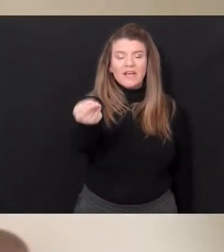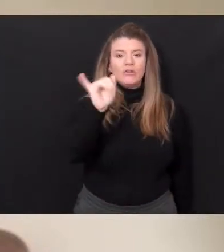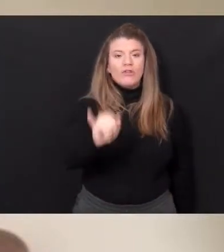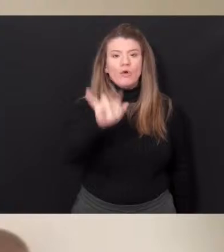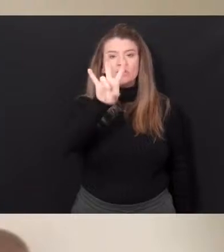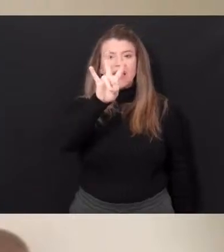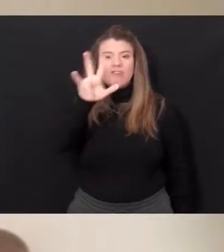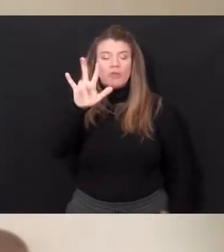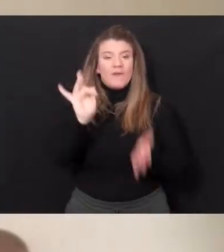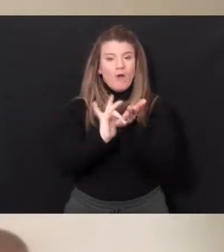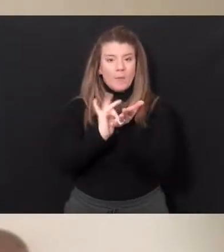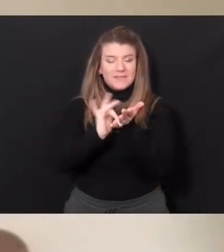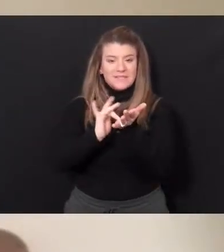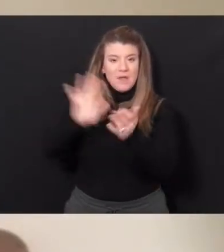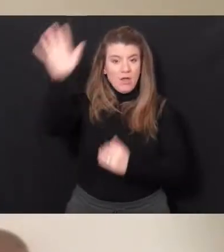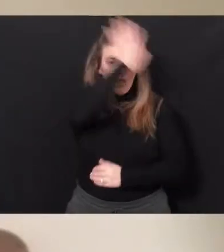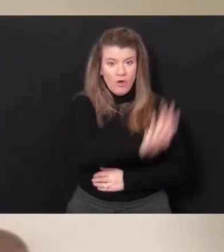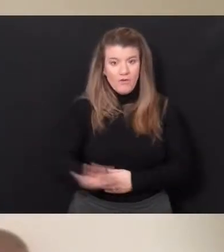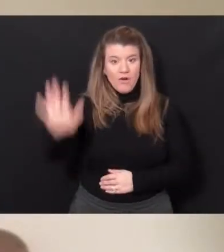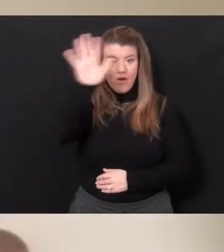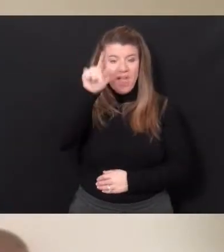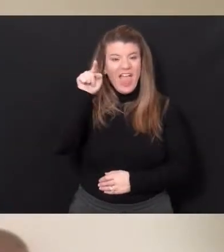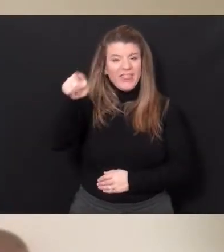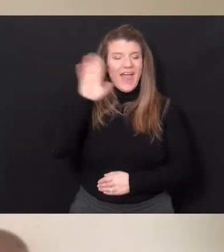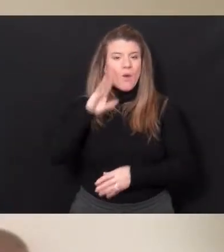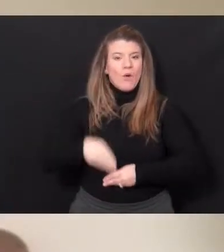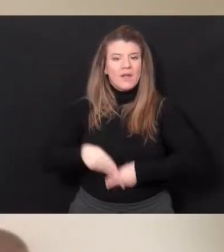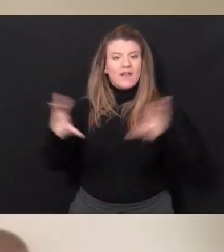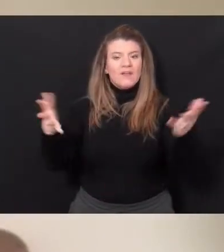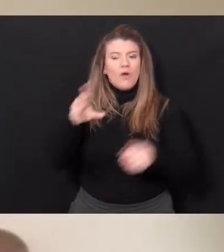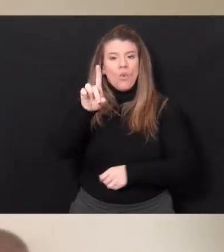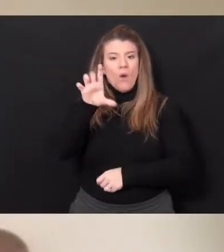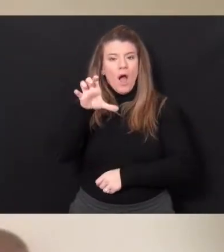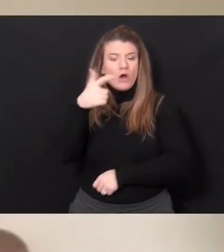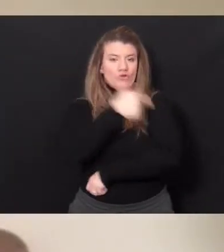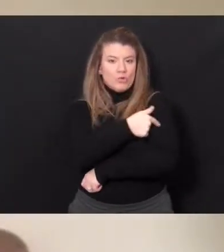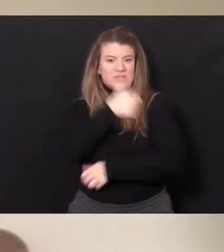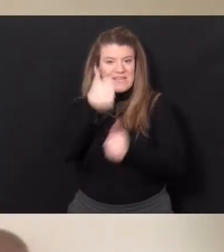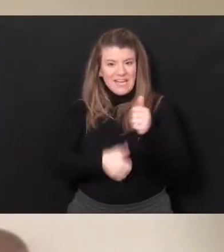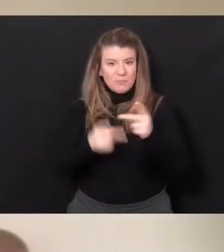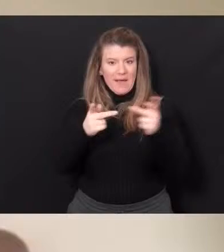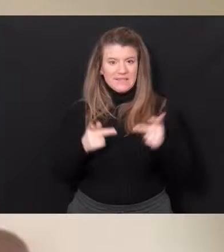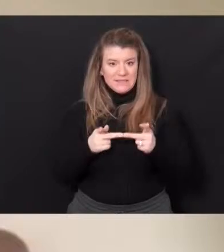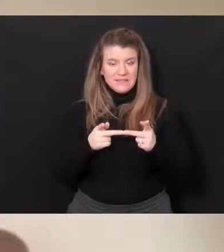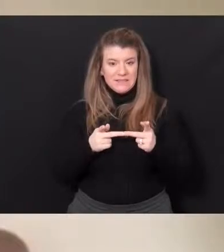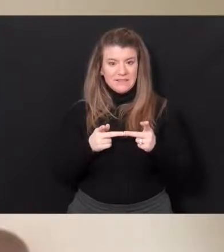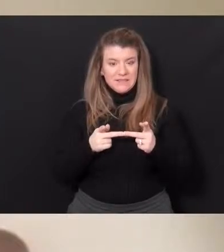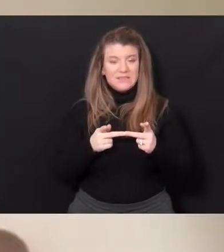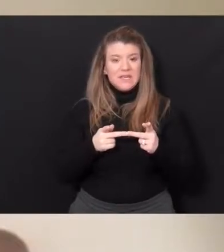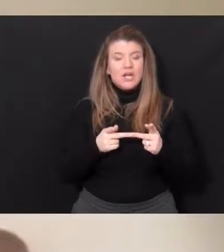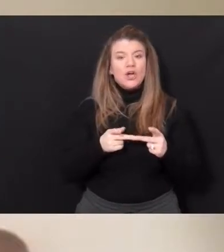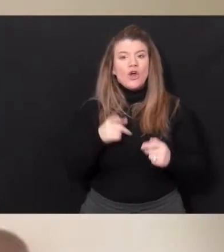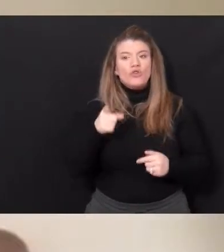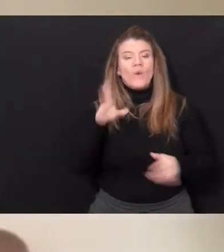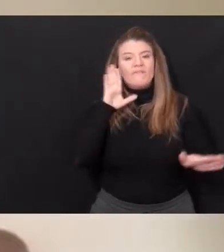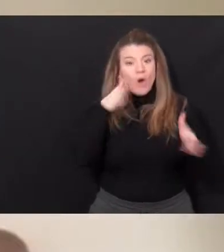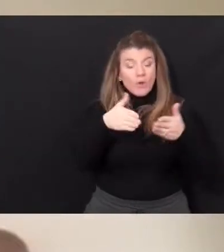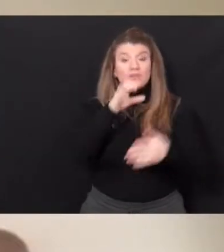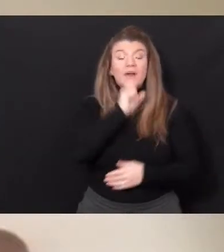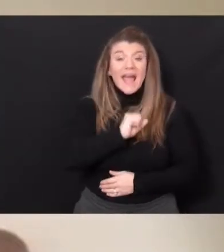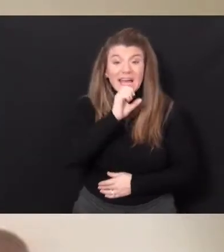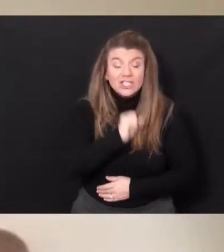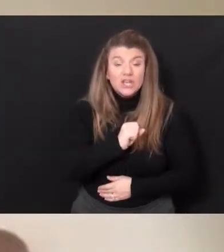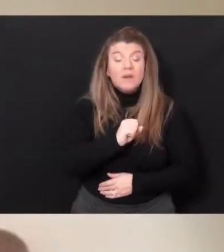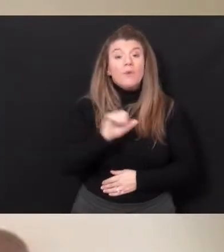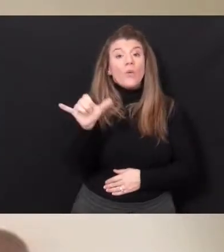73 pharmacies that will administer 100 doses in each of the pharmacies. So continue to focus on age, but